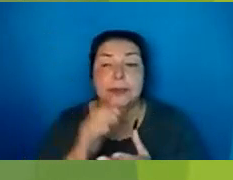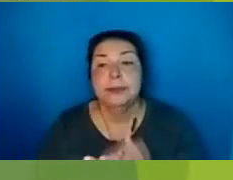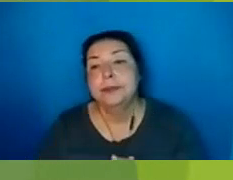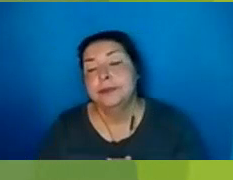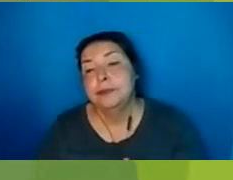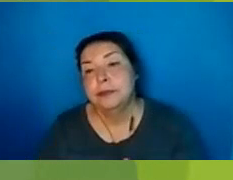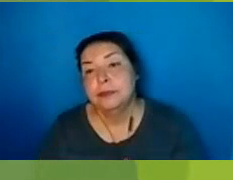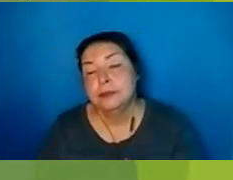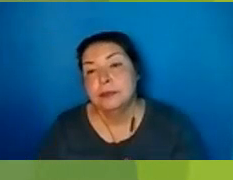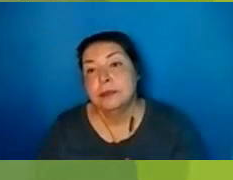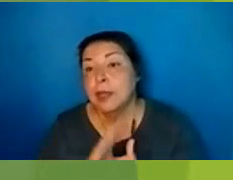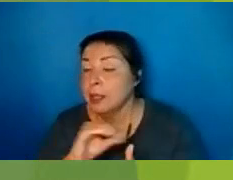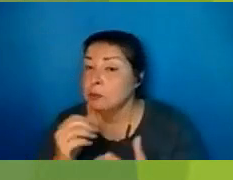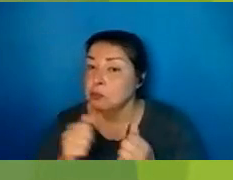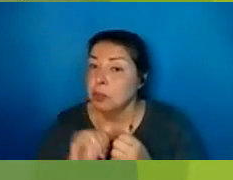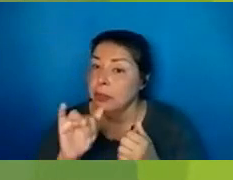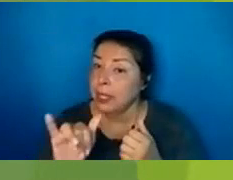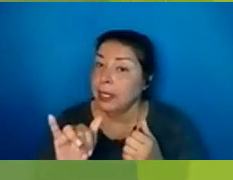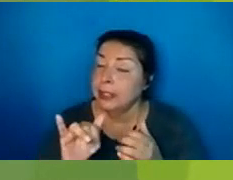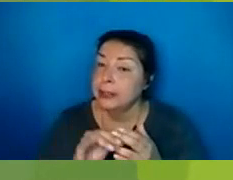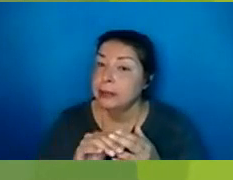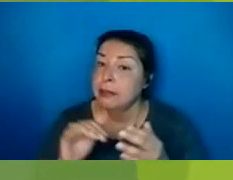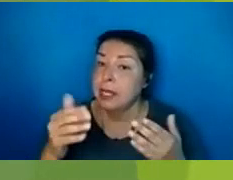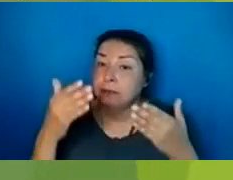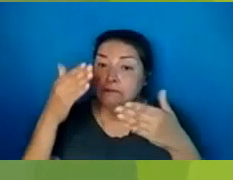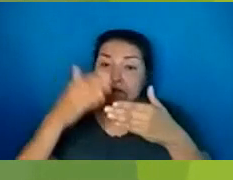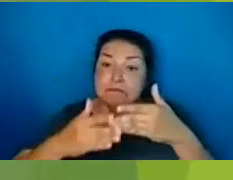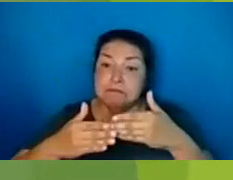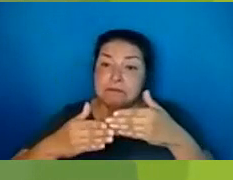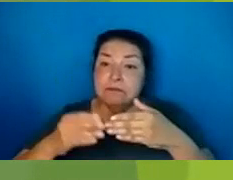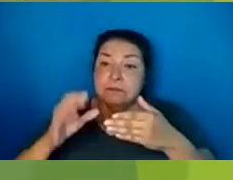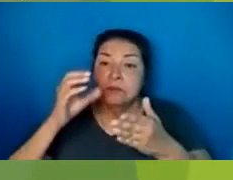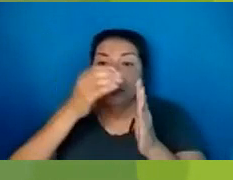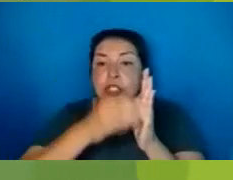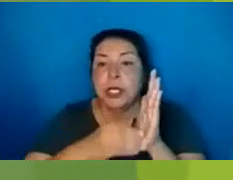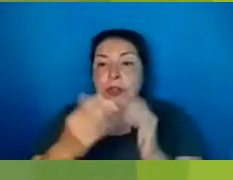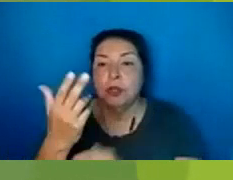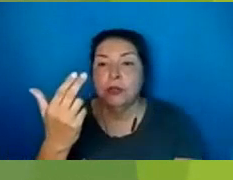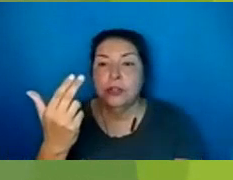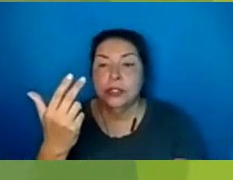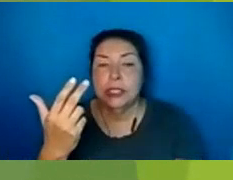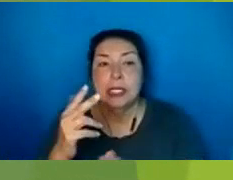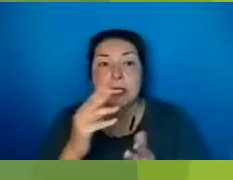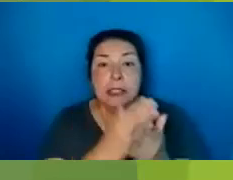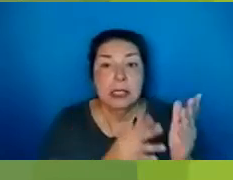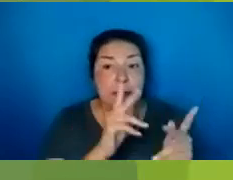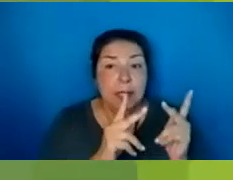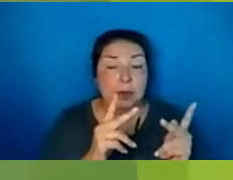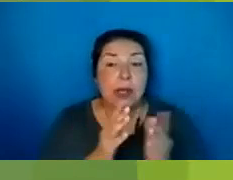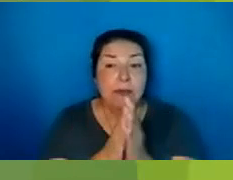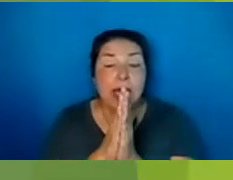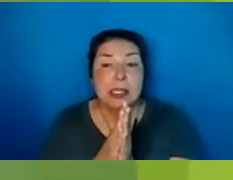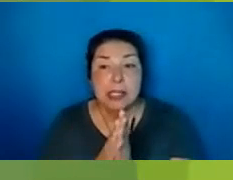And with that, that concludes chapter 13. Some people have asked, and we'll make it known